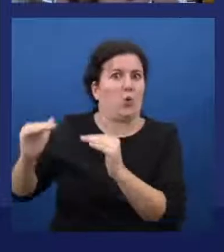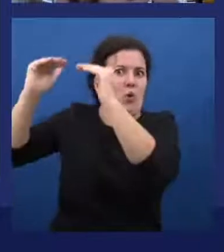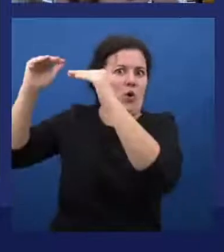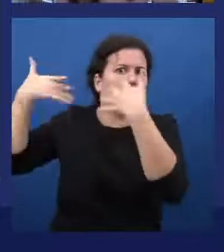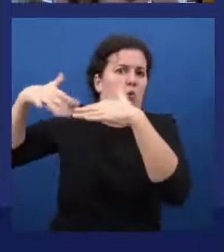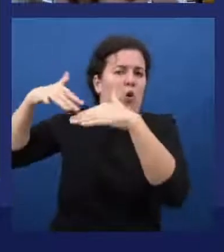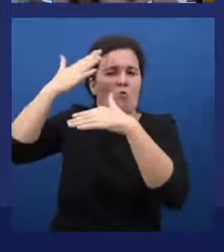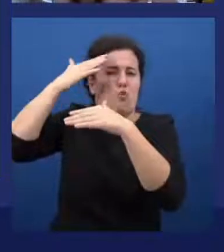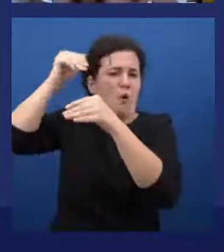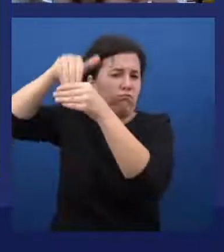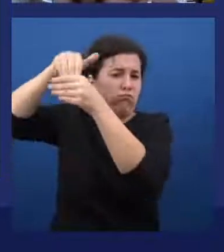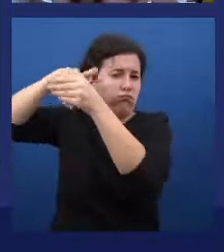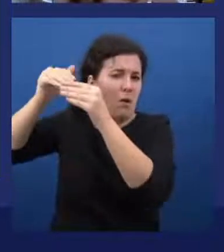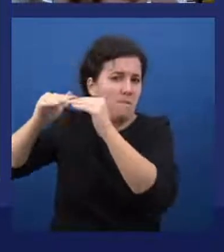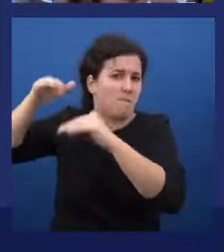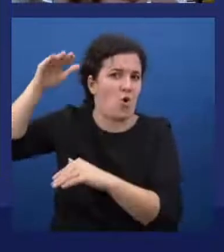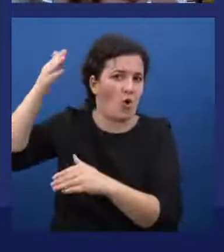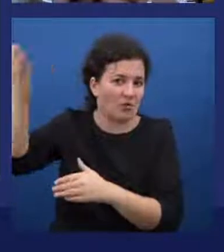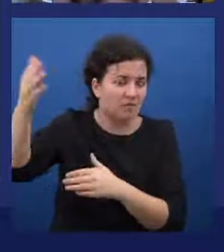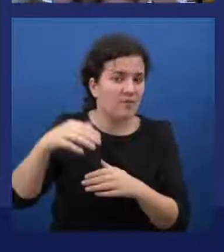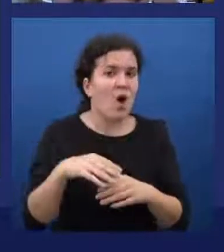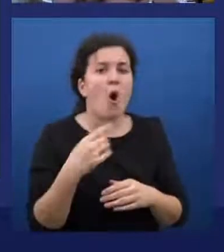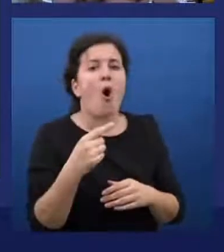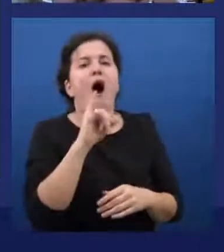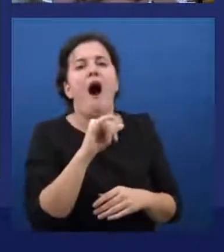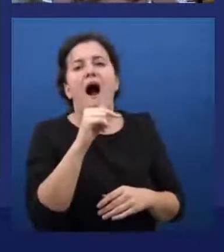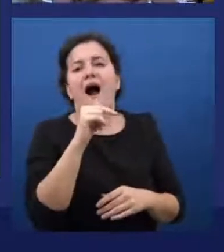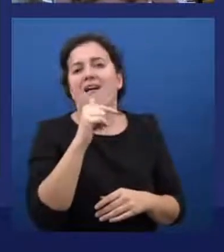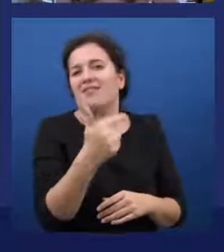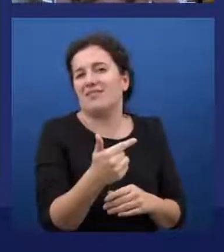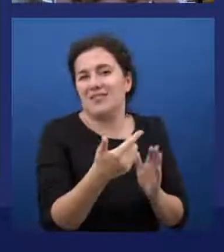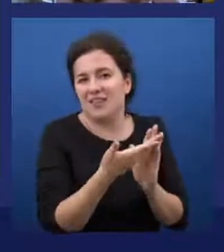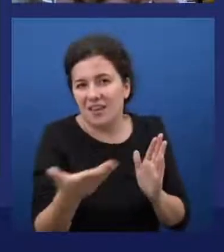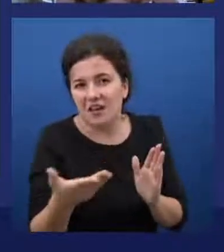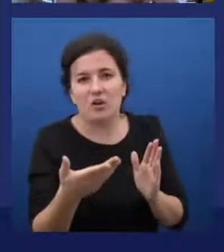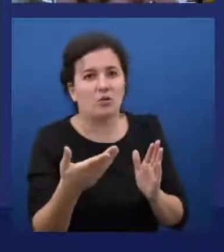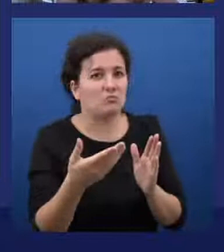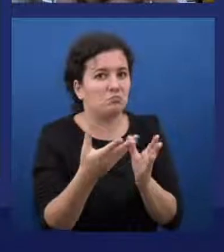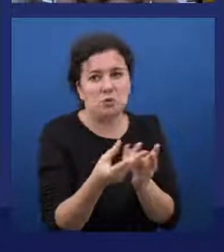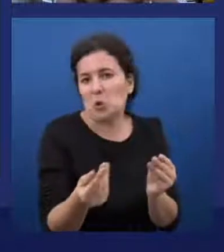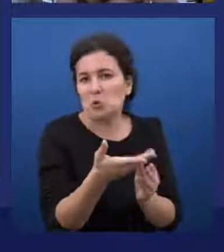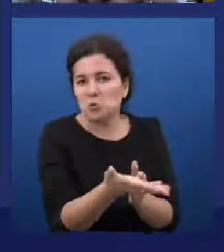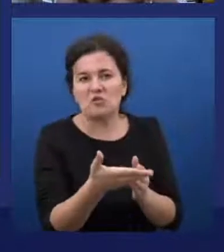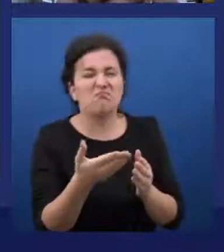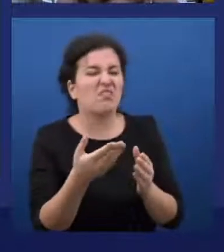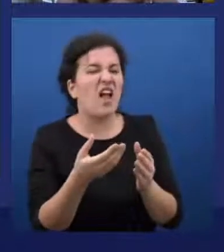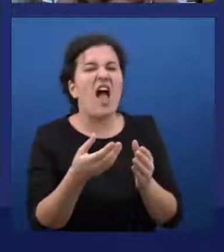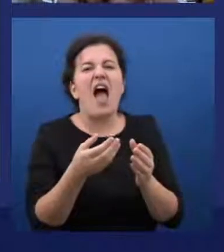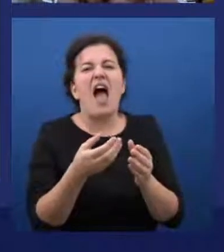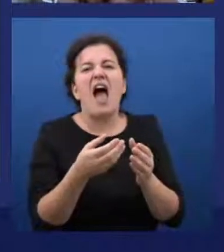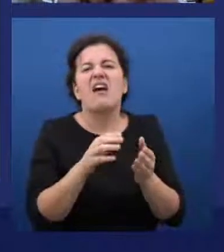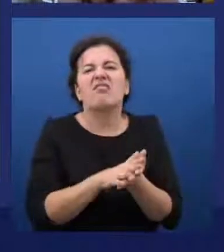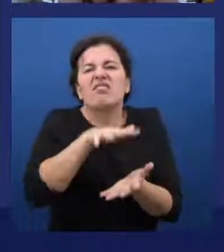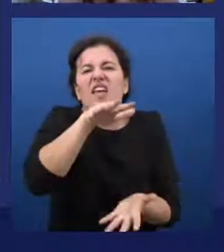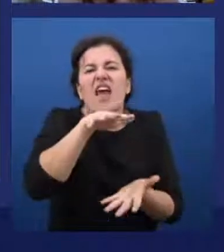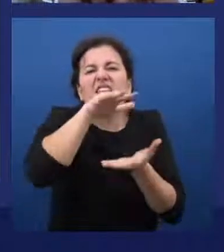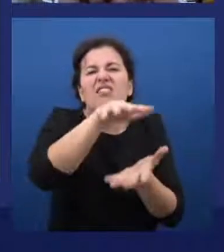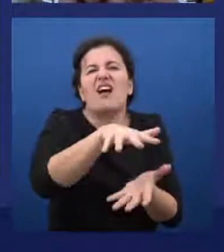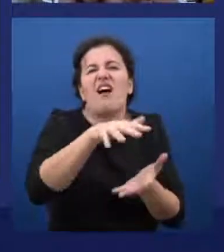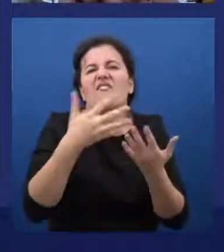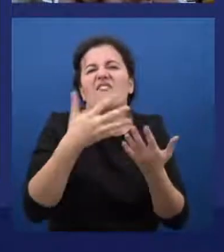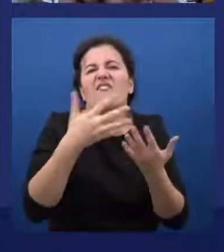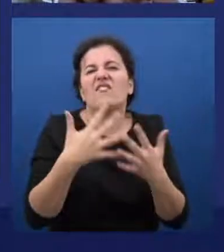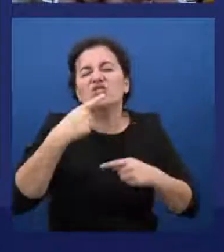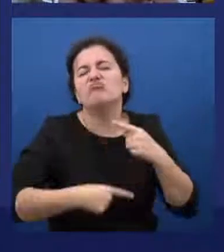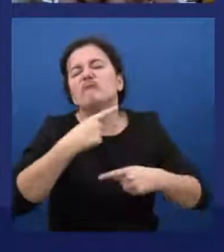that IoT solution or the data for quite some time, and you kind of know what might be the reason